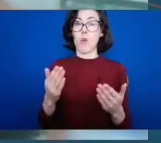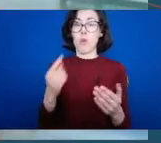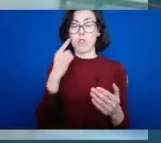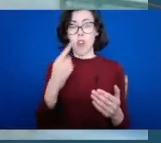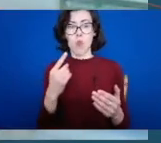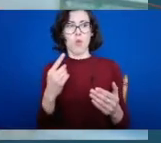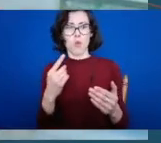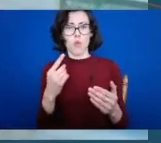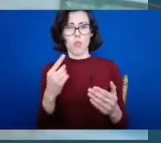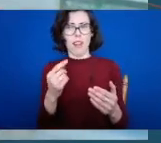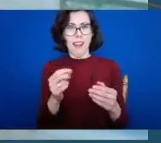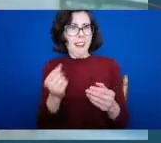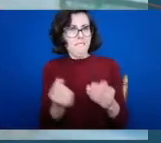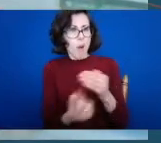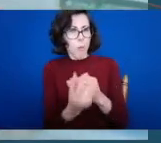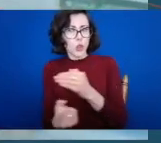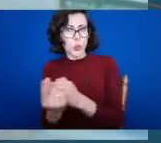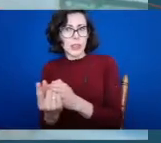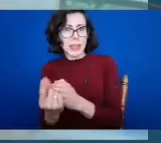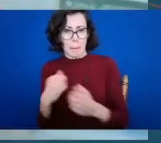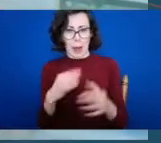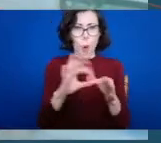or in their locality. There's no doubt that